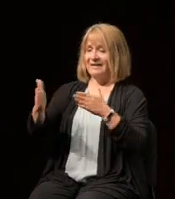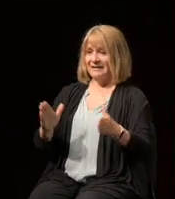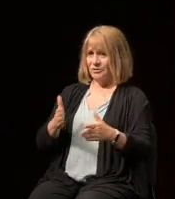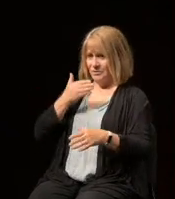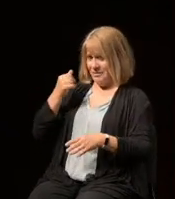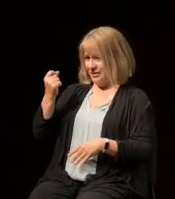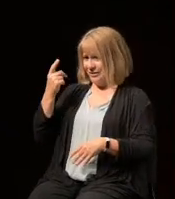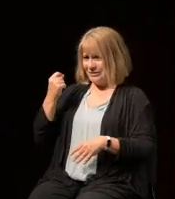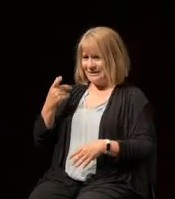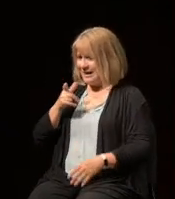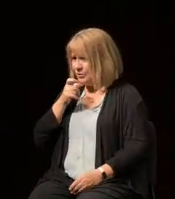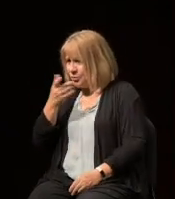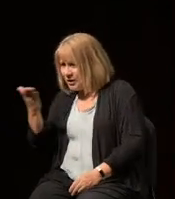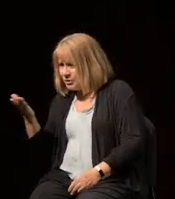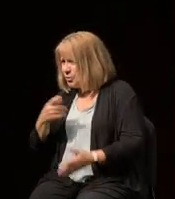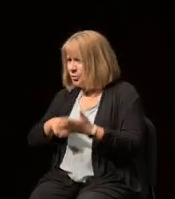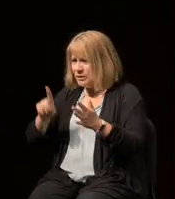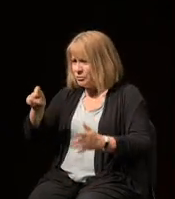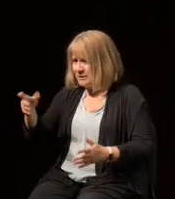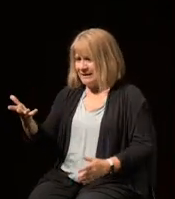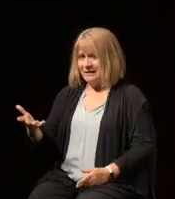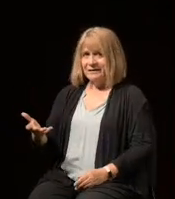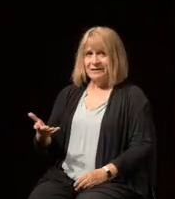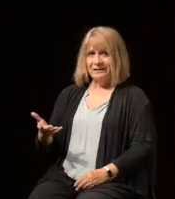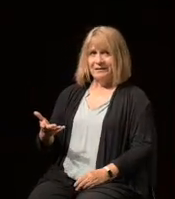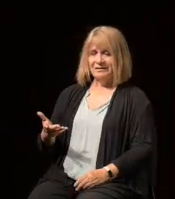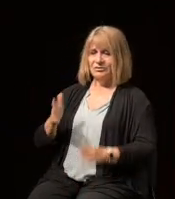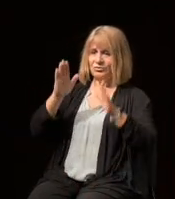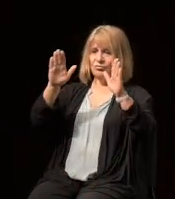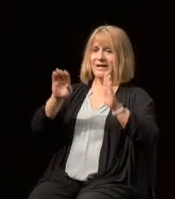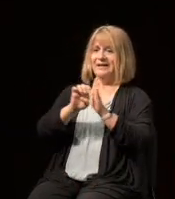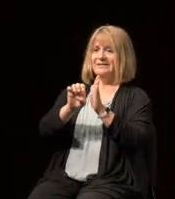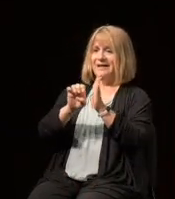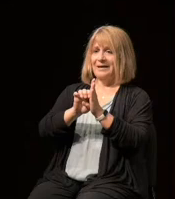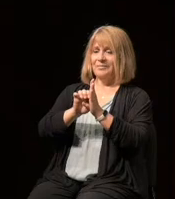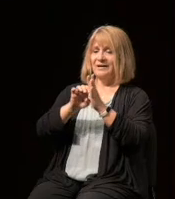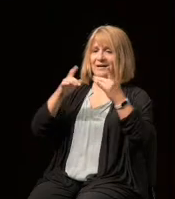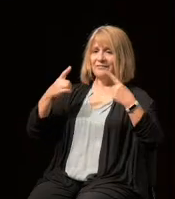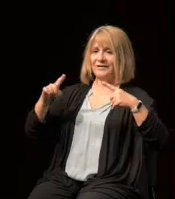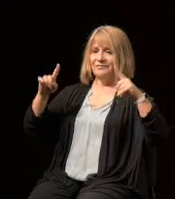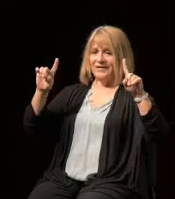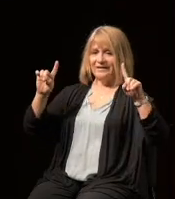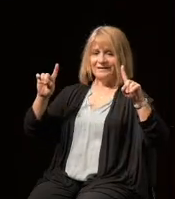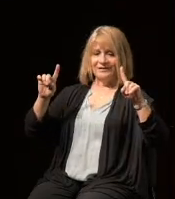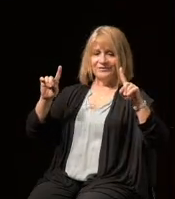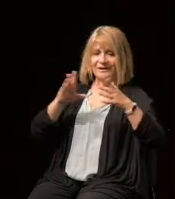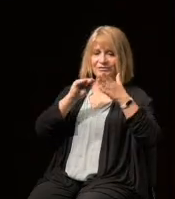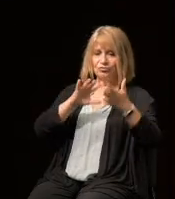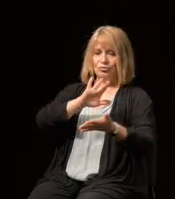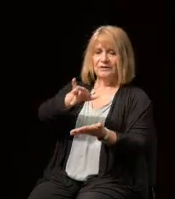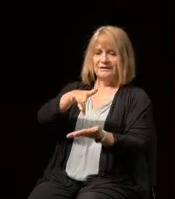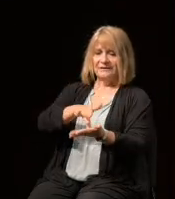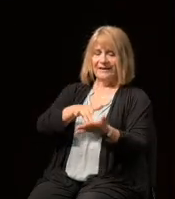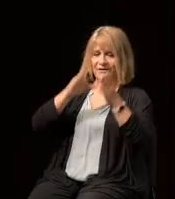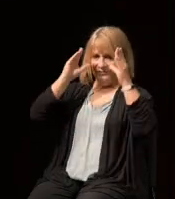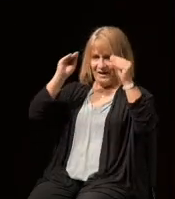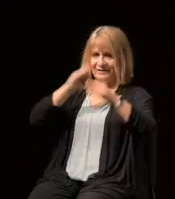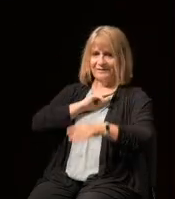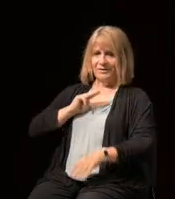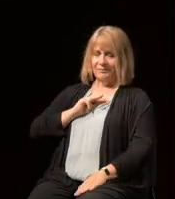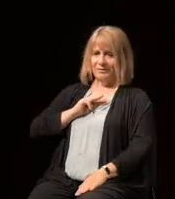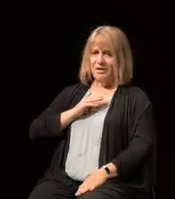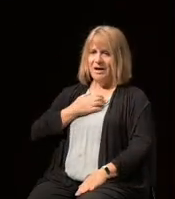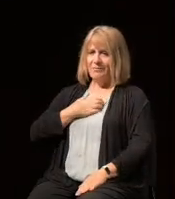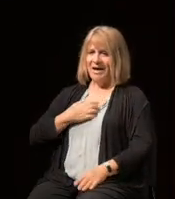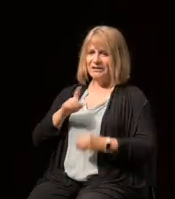and what their needs are. Great example of effective student-centered faculty member, passionate about